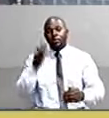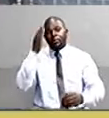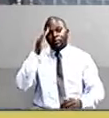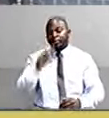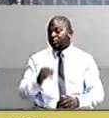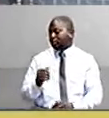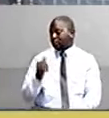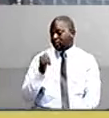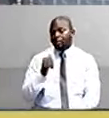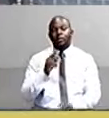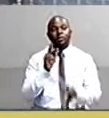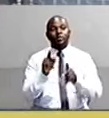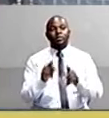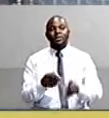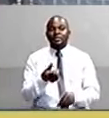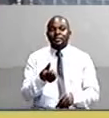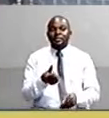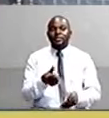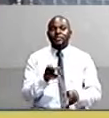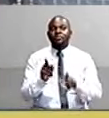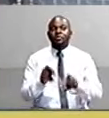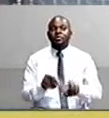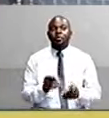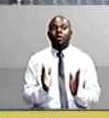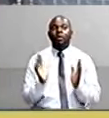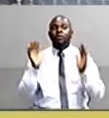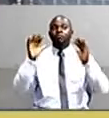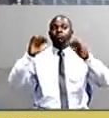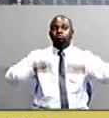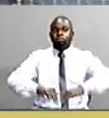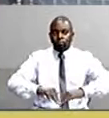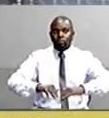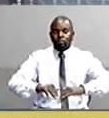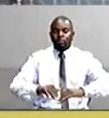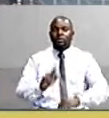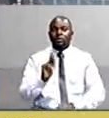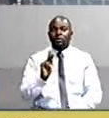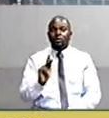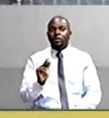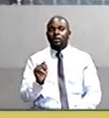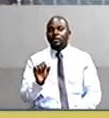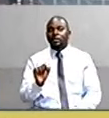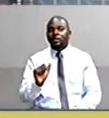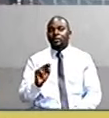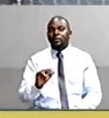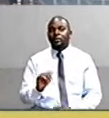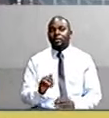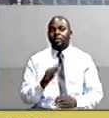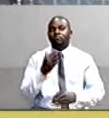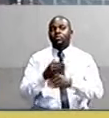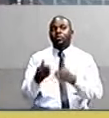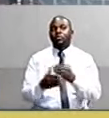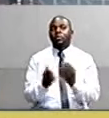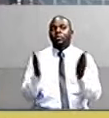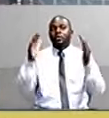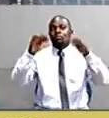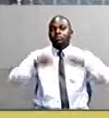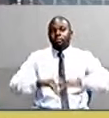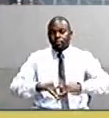yesterday. Six people were buried in Kansanga because of a building which collapsed on them. So